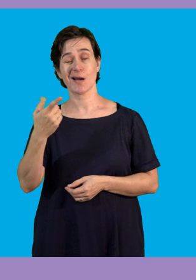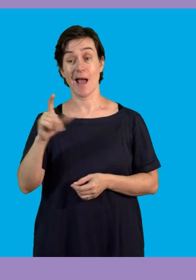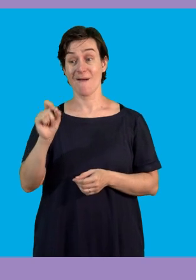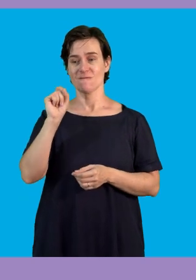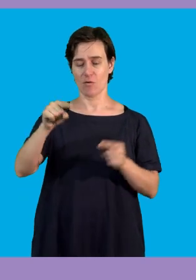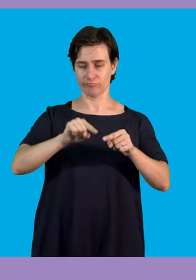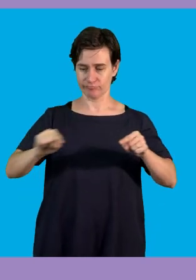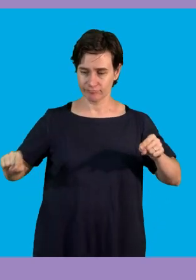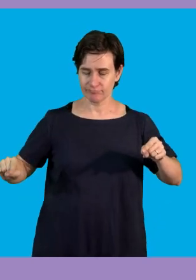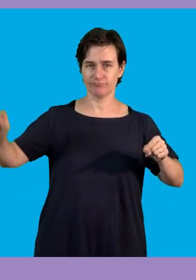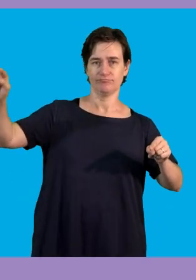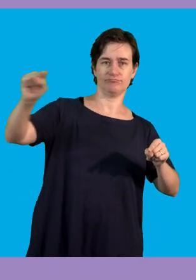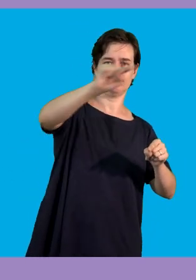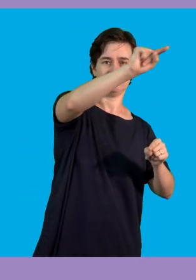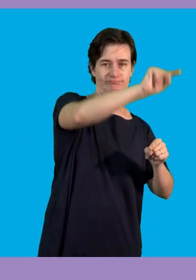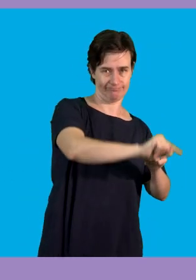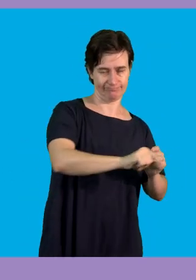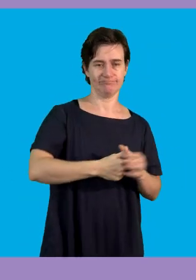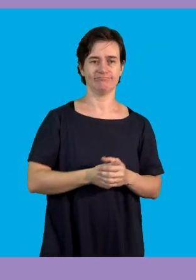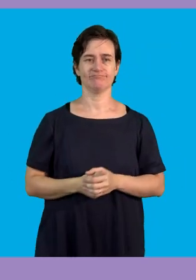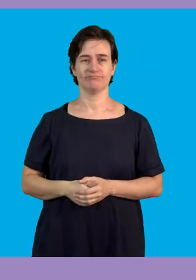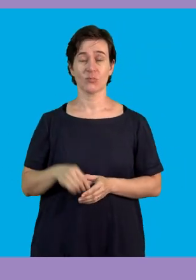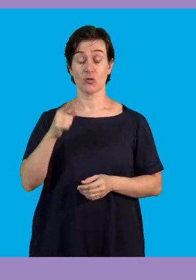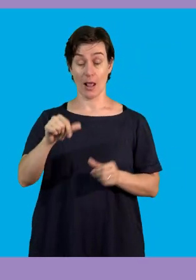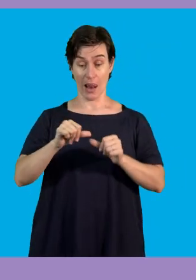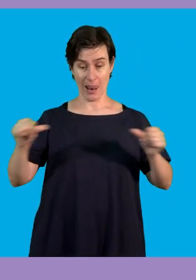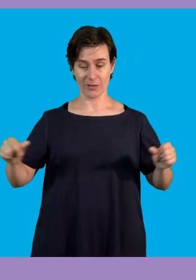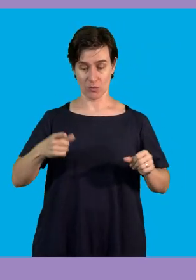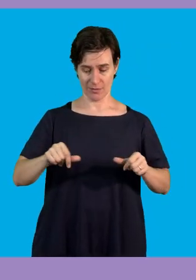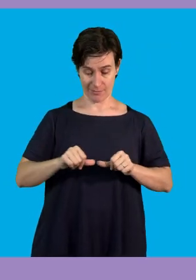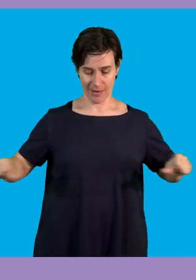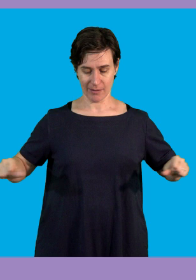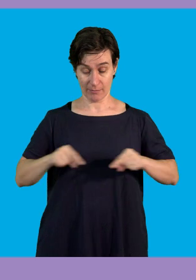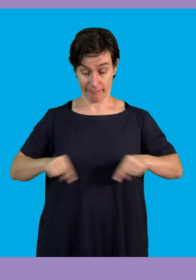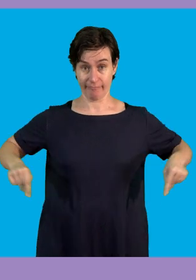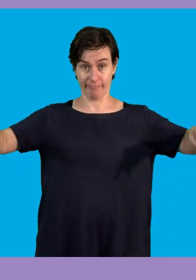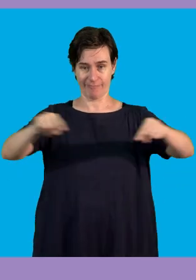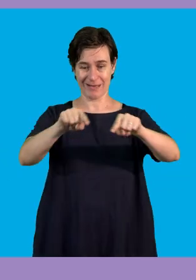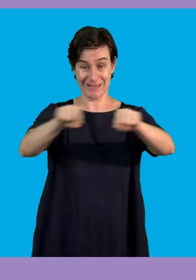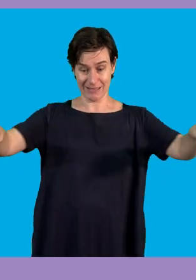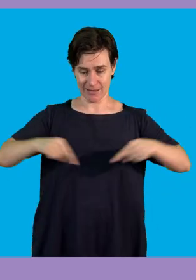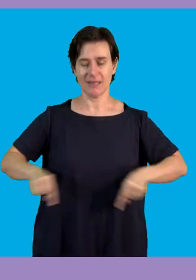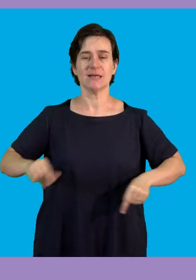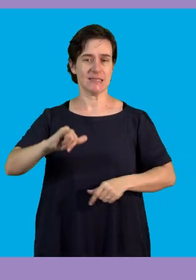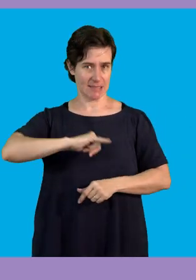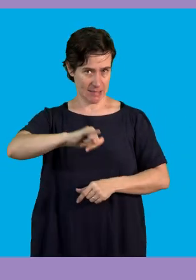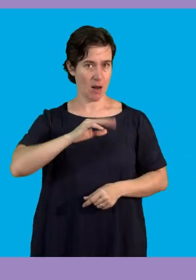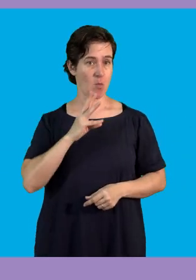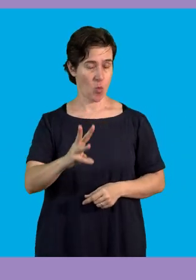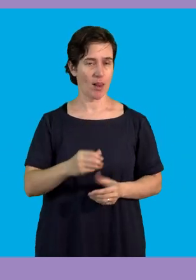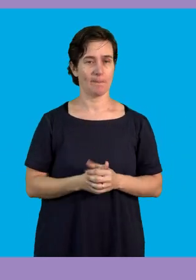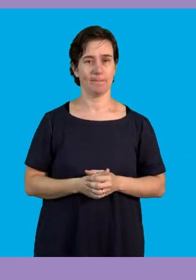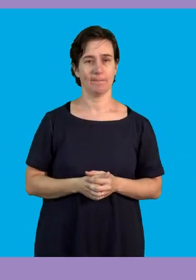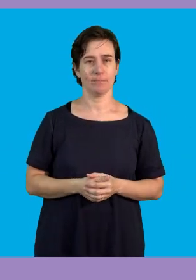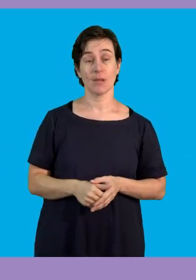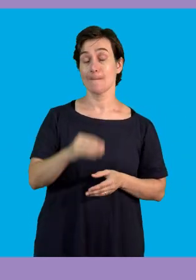around a rectangle. So it has 2 lengths and 2 breadths, so it would be written as